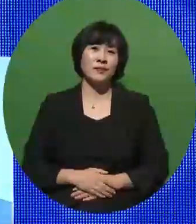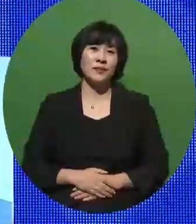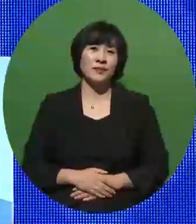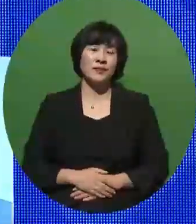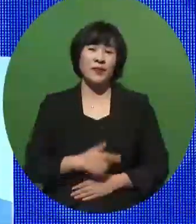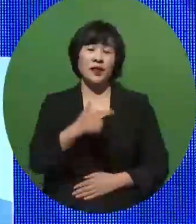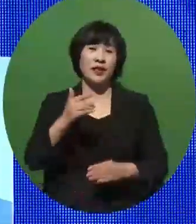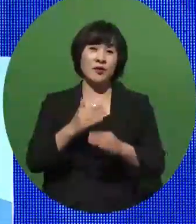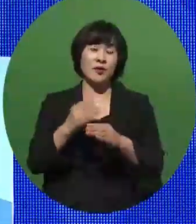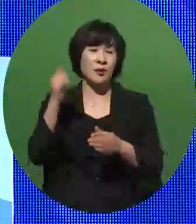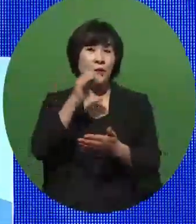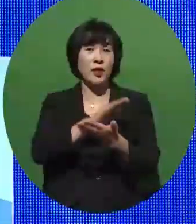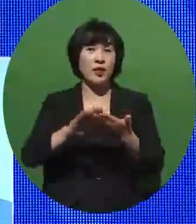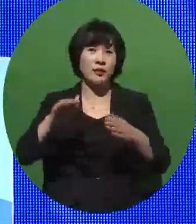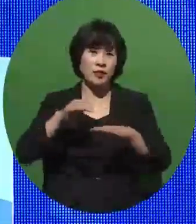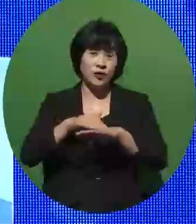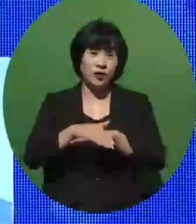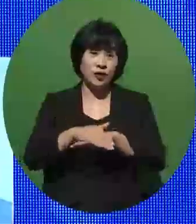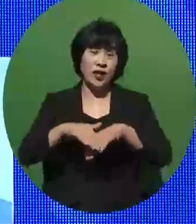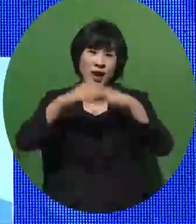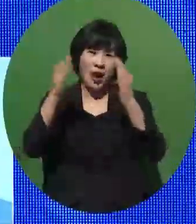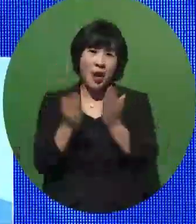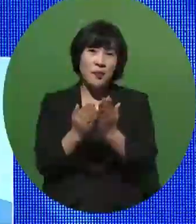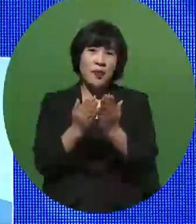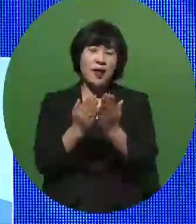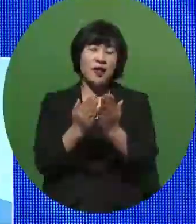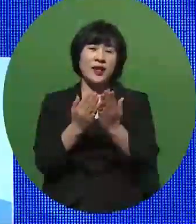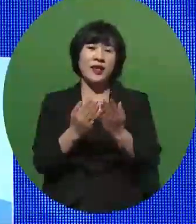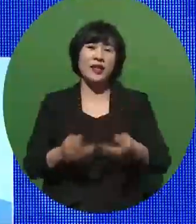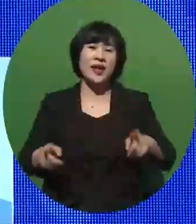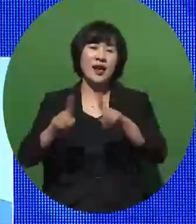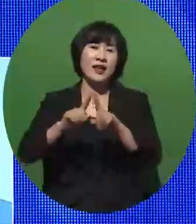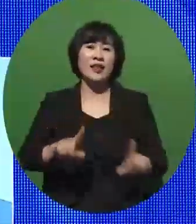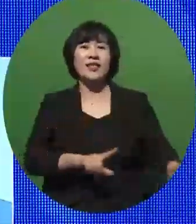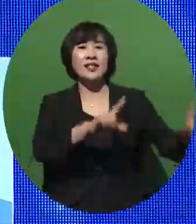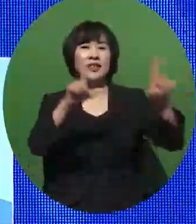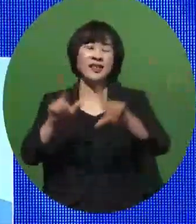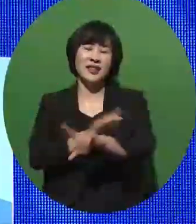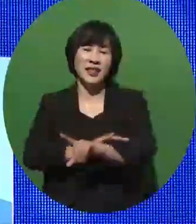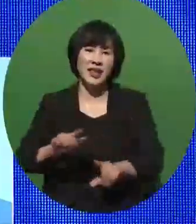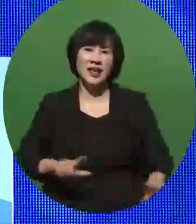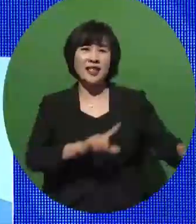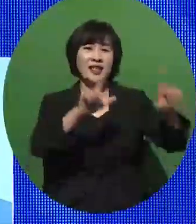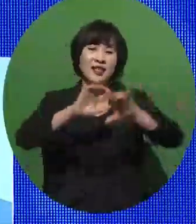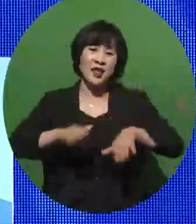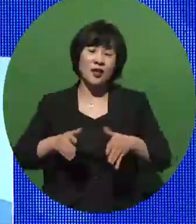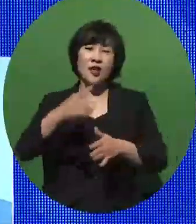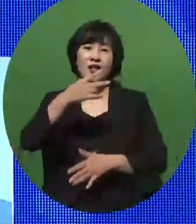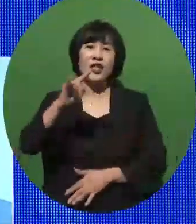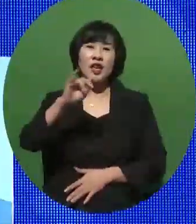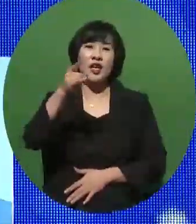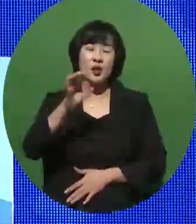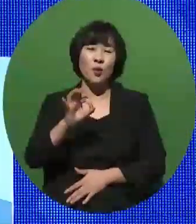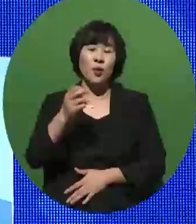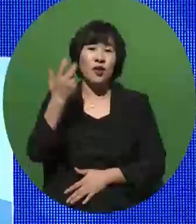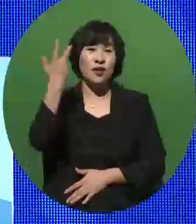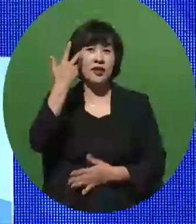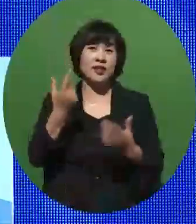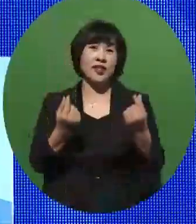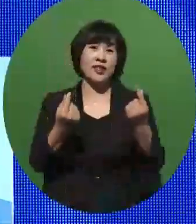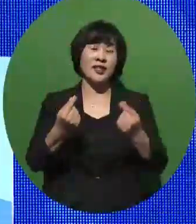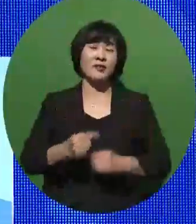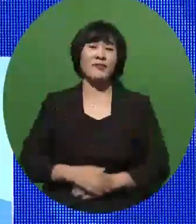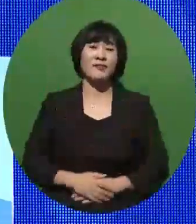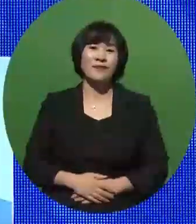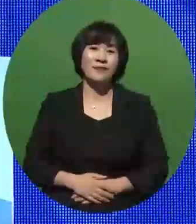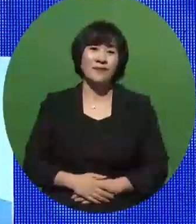not to mention all sort of historical and personal hardships. Above all, Kim Dae-jung's pacifism is